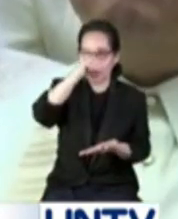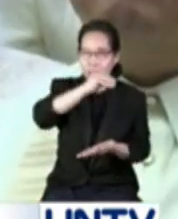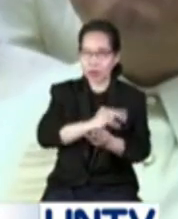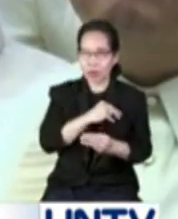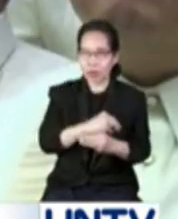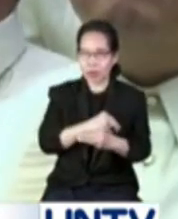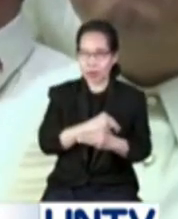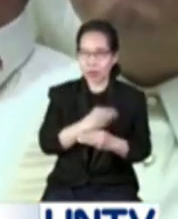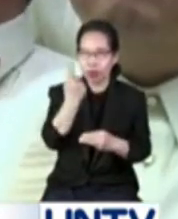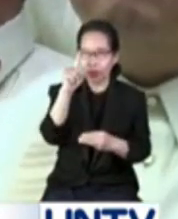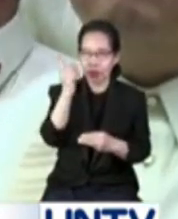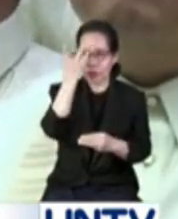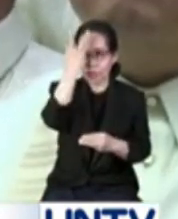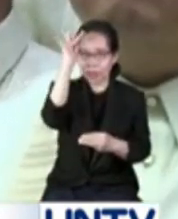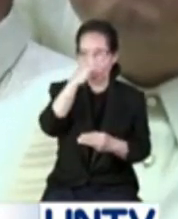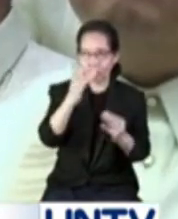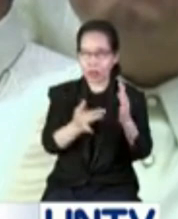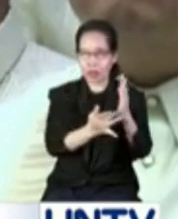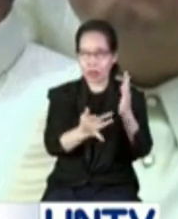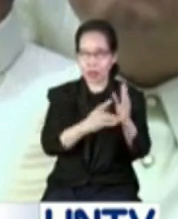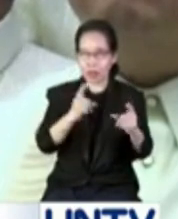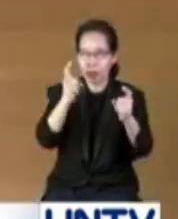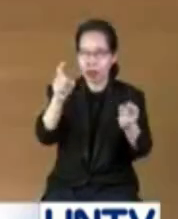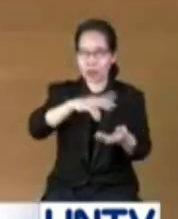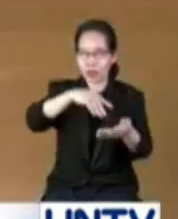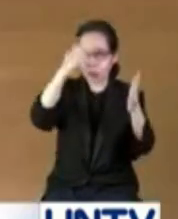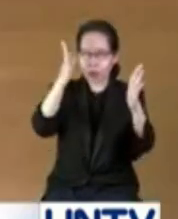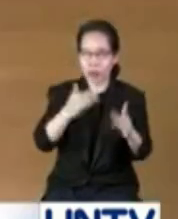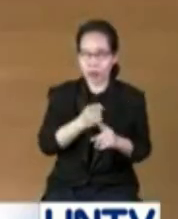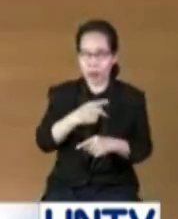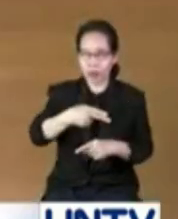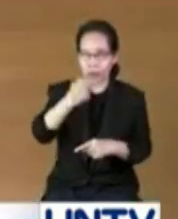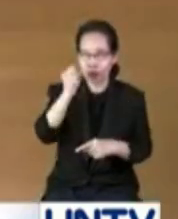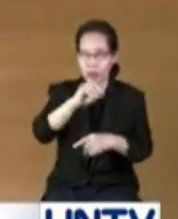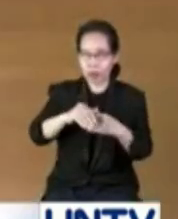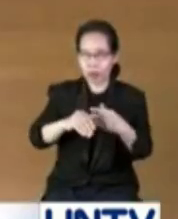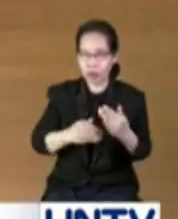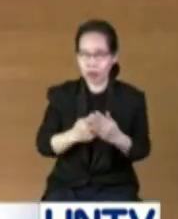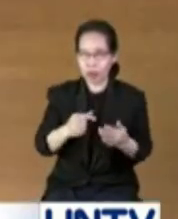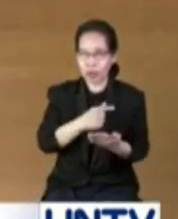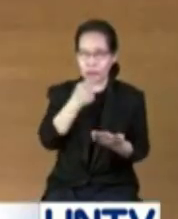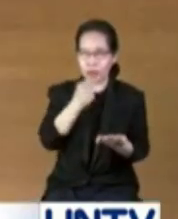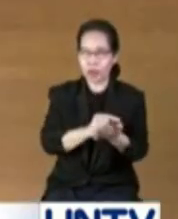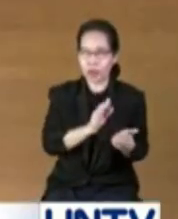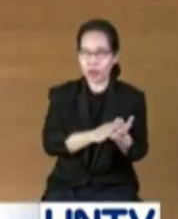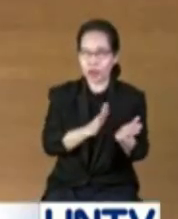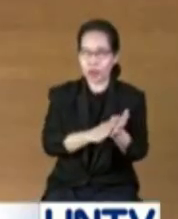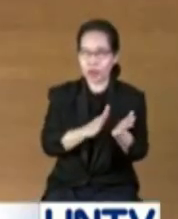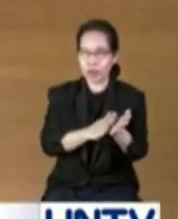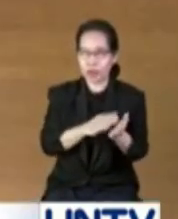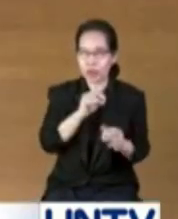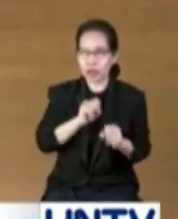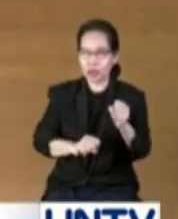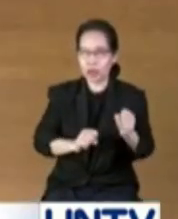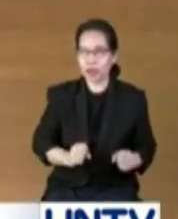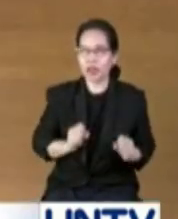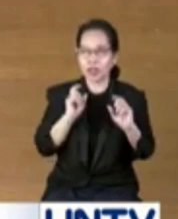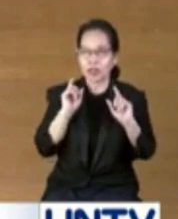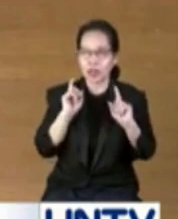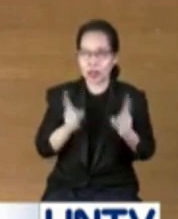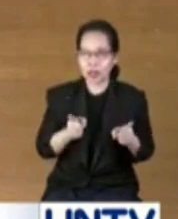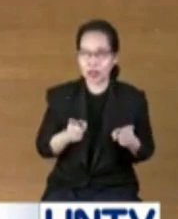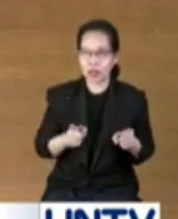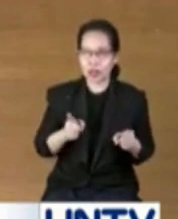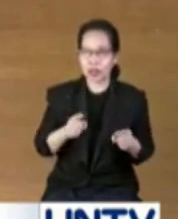and technically gifted students from high school all the way to graduate school. To address the challenge of staying at the cutting edge